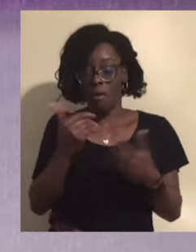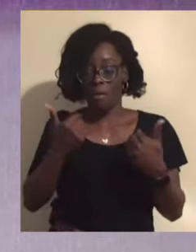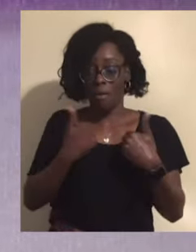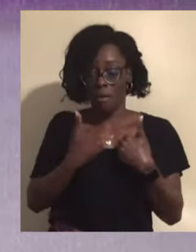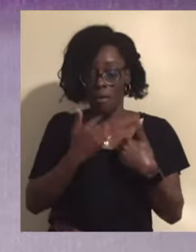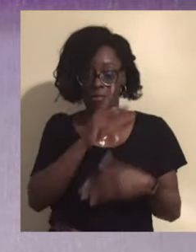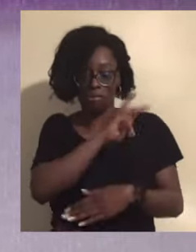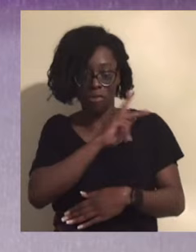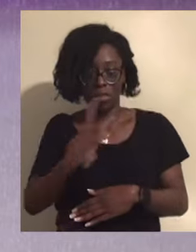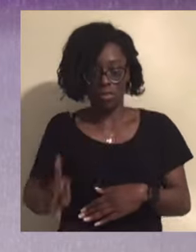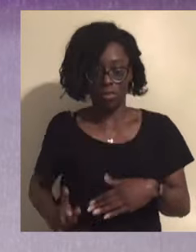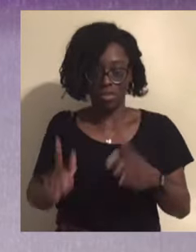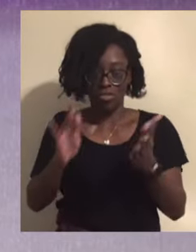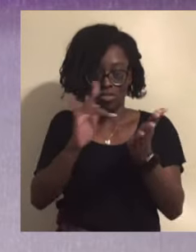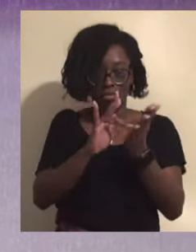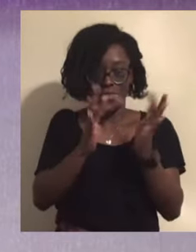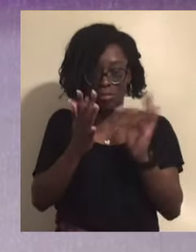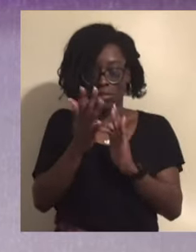anybody else. Yes, you do.